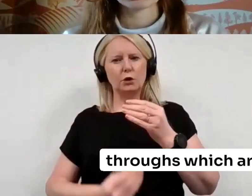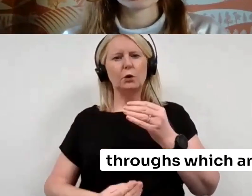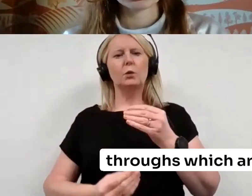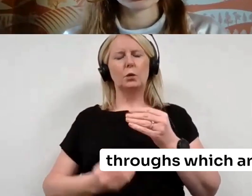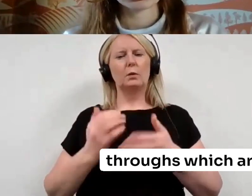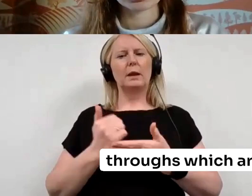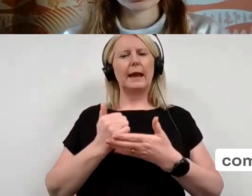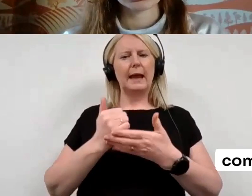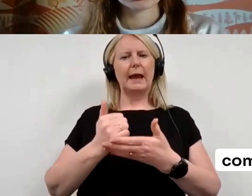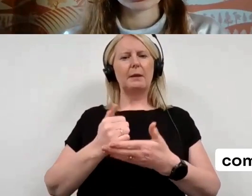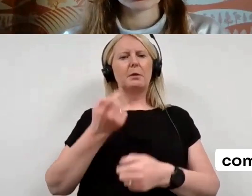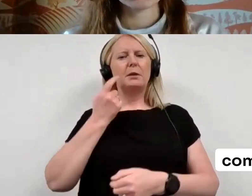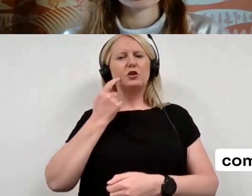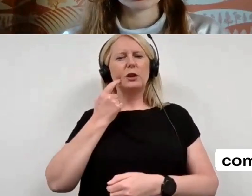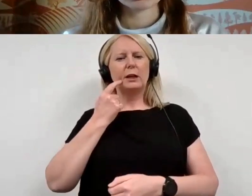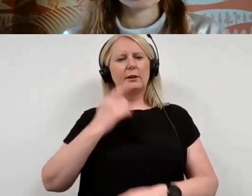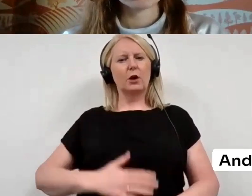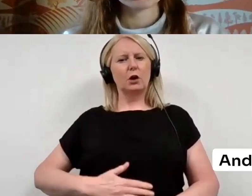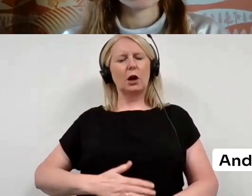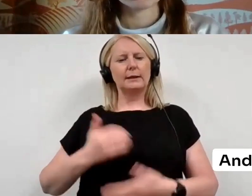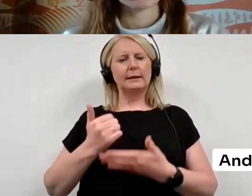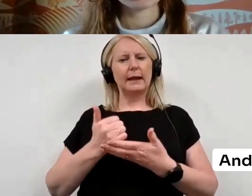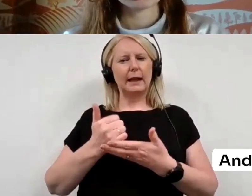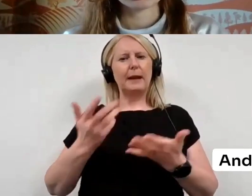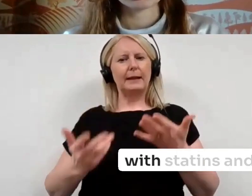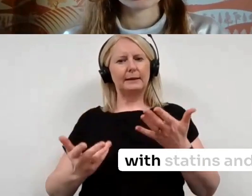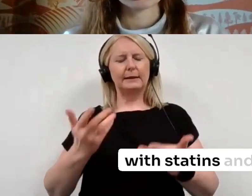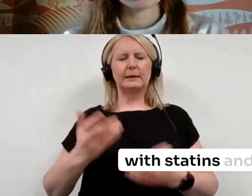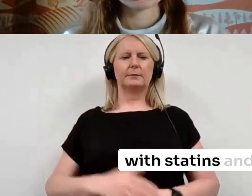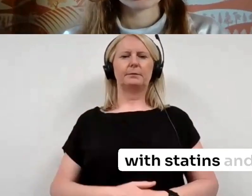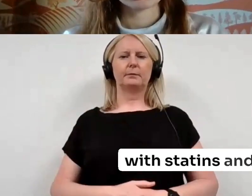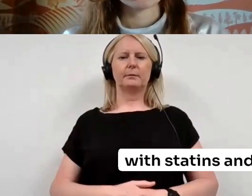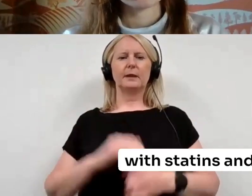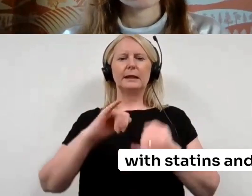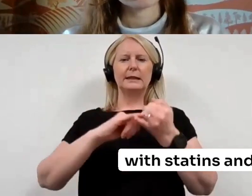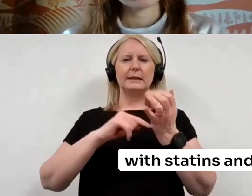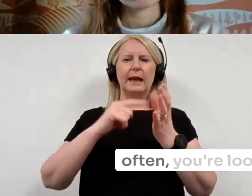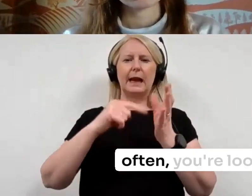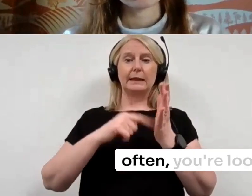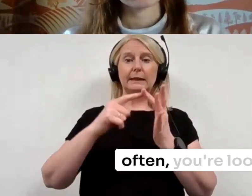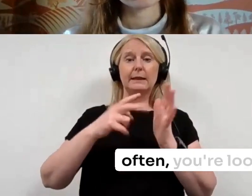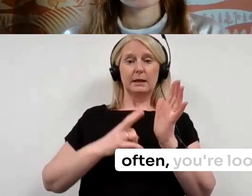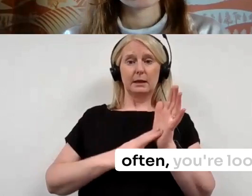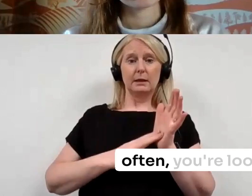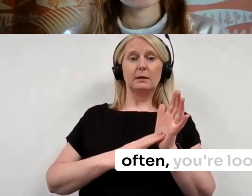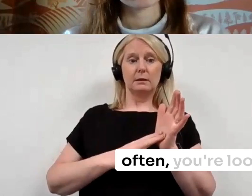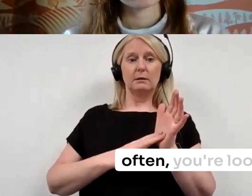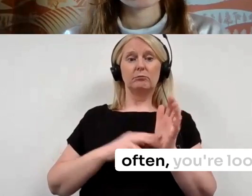to combat that. And similarly with statins and things like that, they